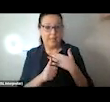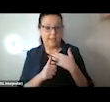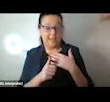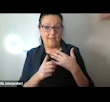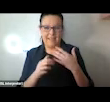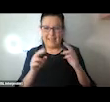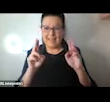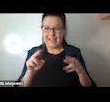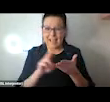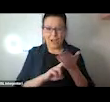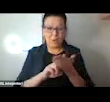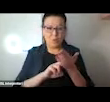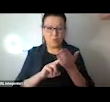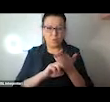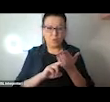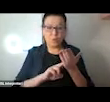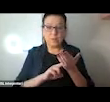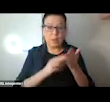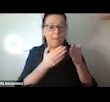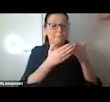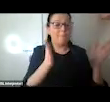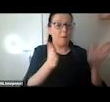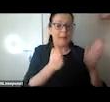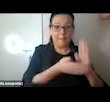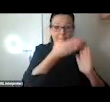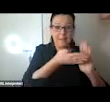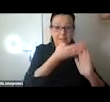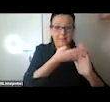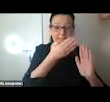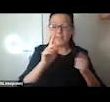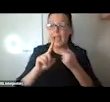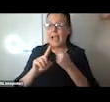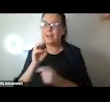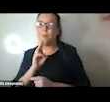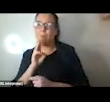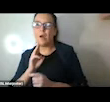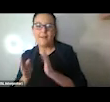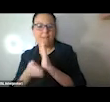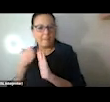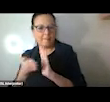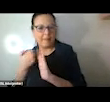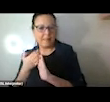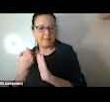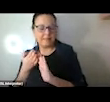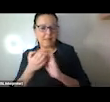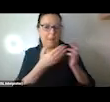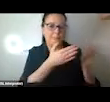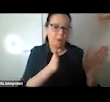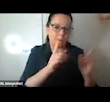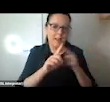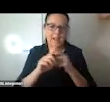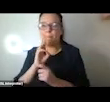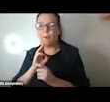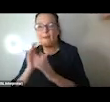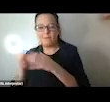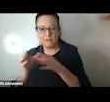applicable to buildings in both the public and private sector. So there are learnings for those of you who are